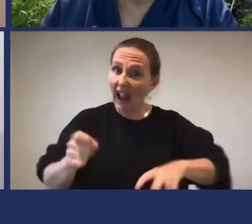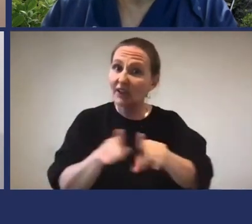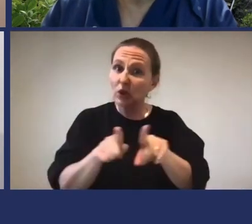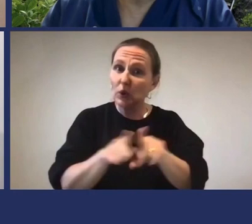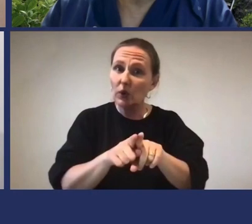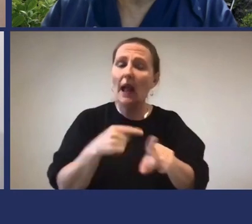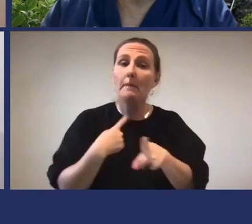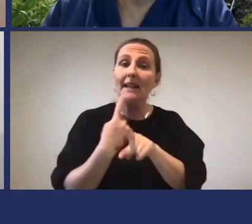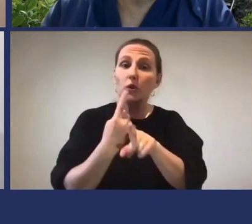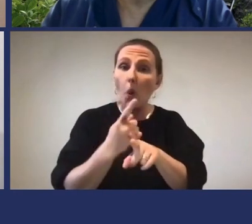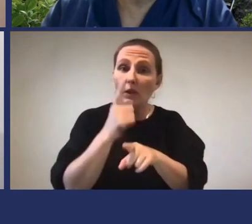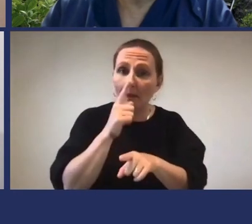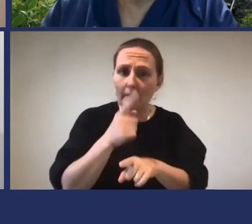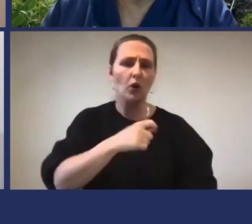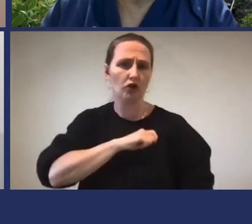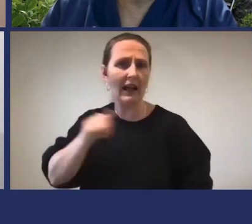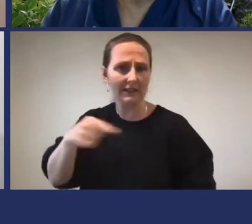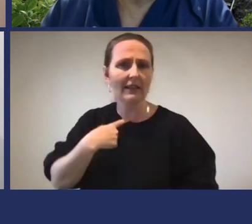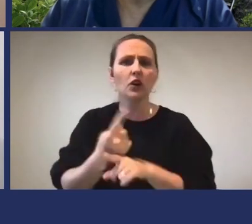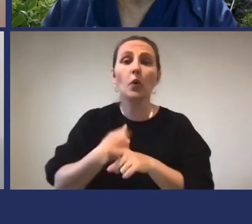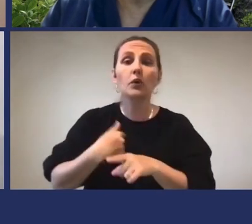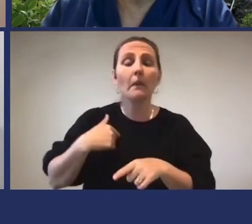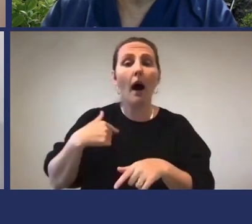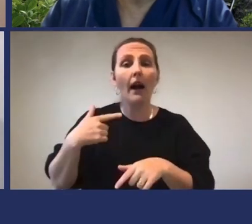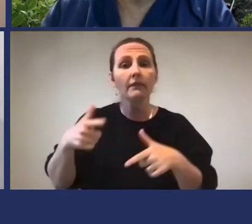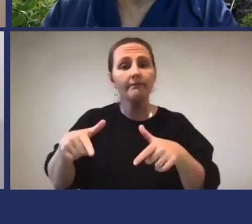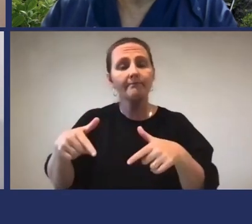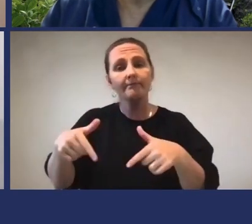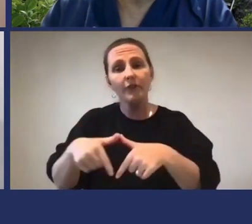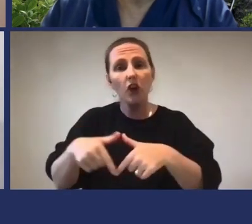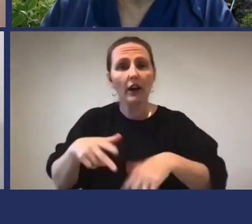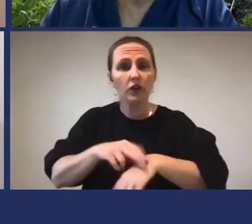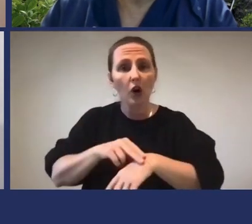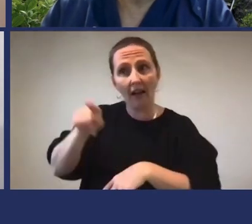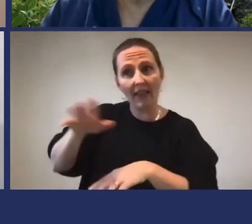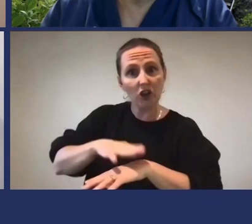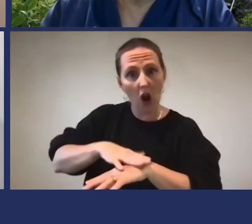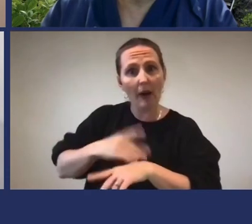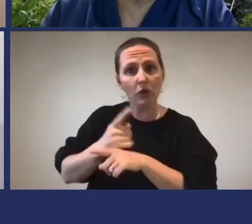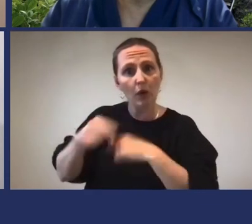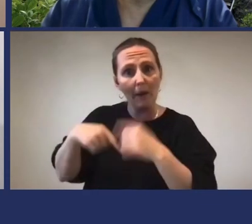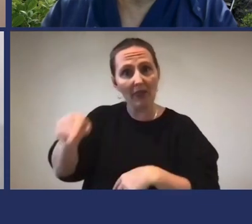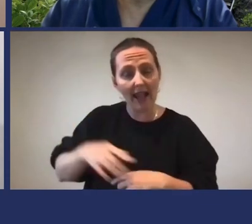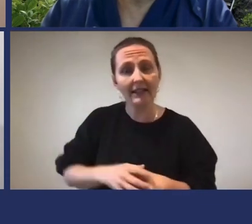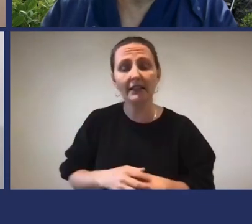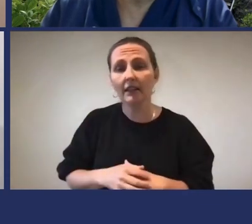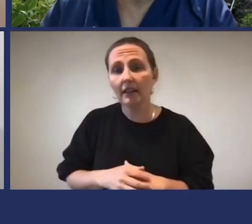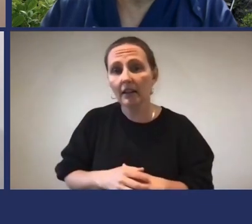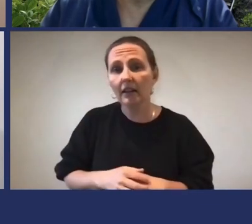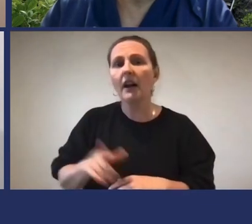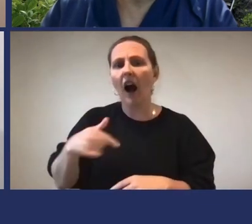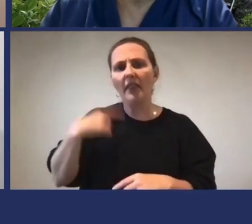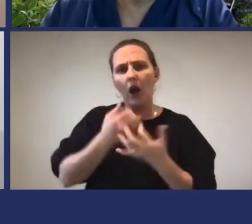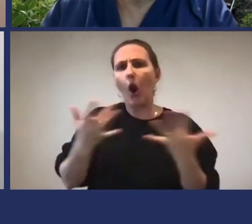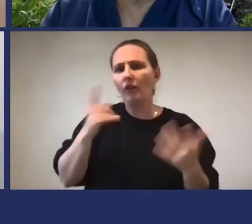that I trust. I talked to my obstetrician at the time, but I definitely think that there'll be a lot of people that just kind of need that tap on the shoulder, that